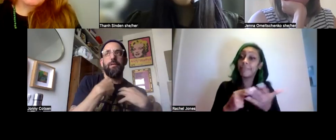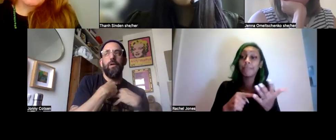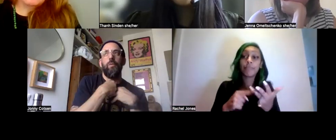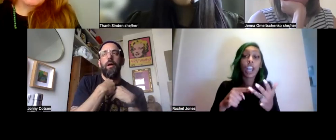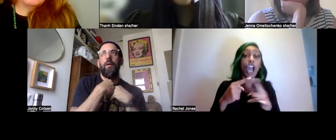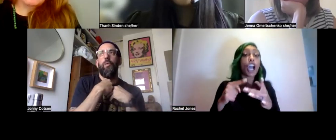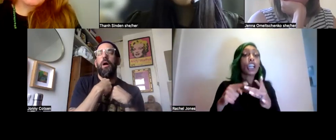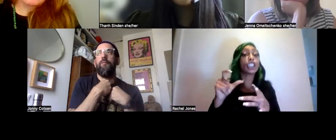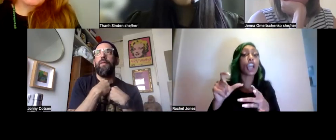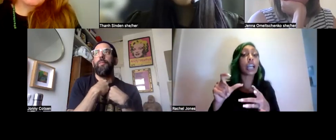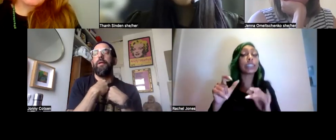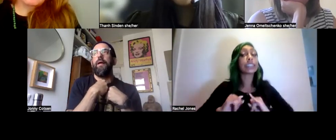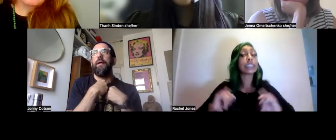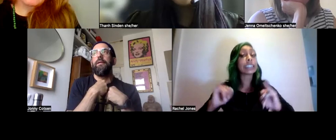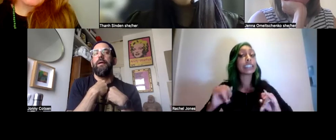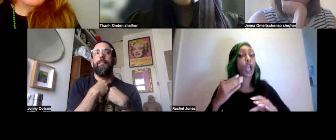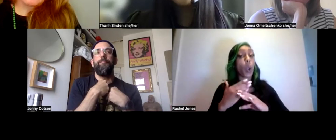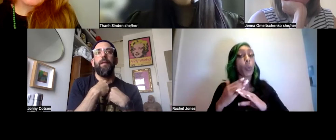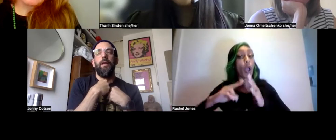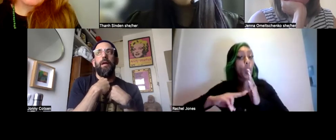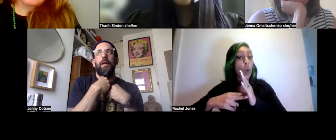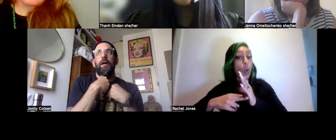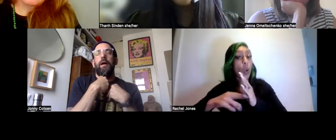organisation. So what I've found is that